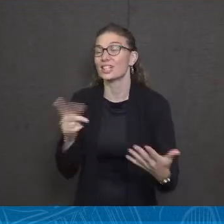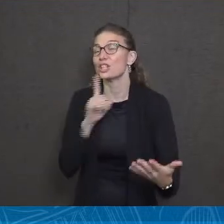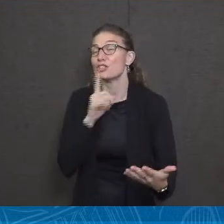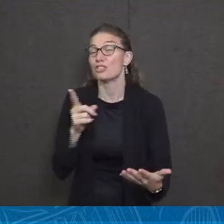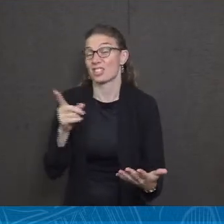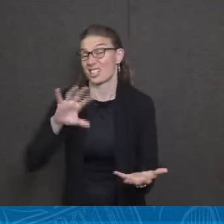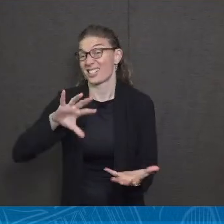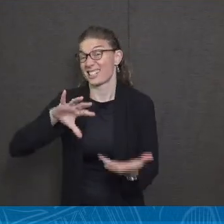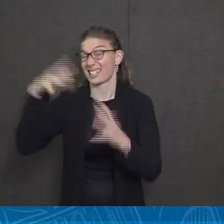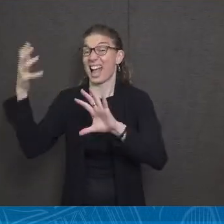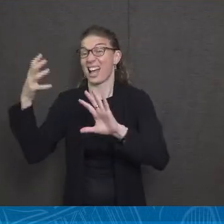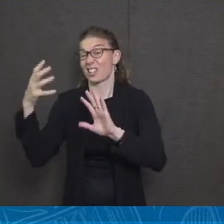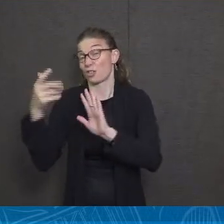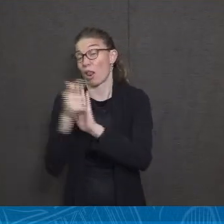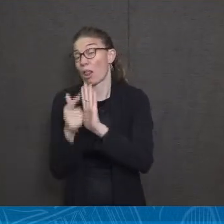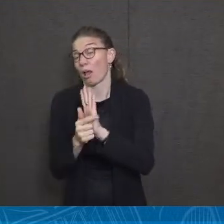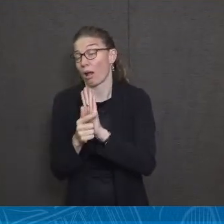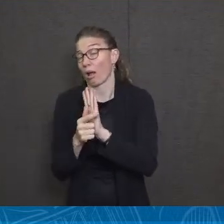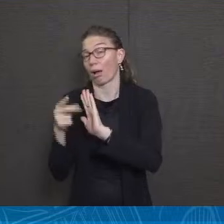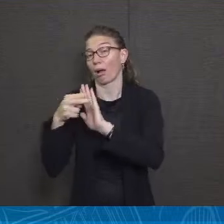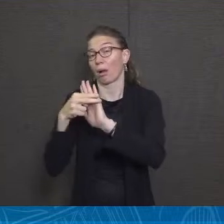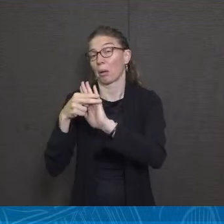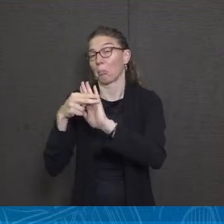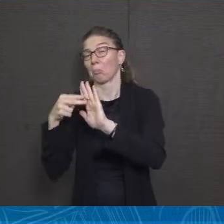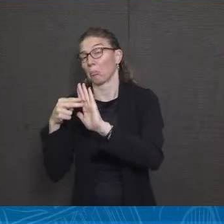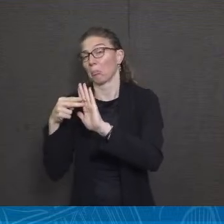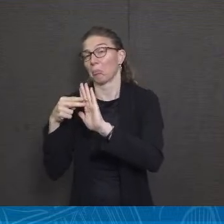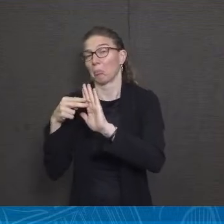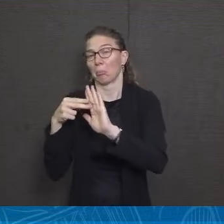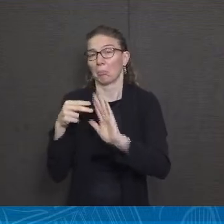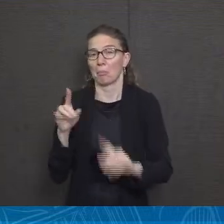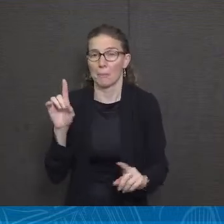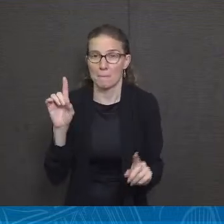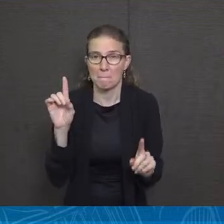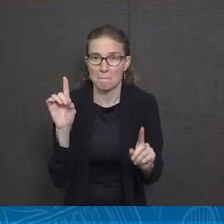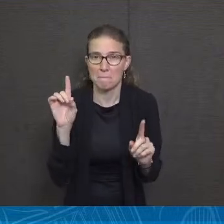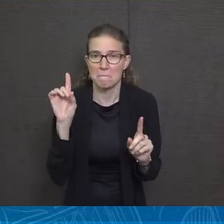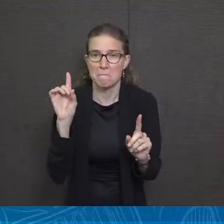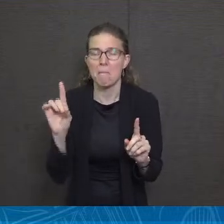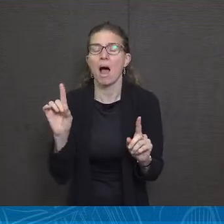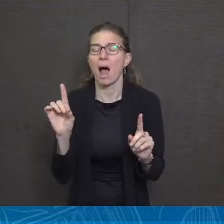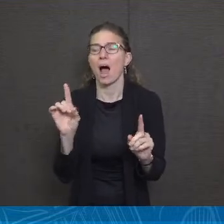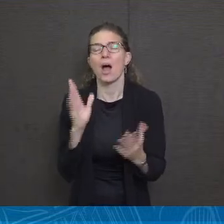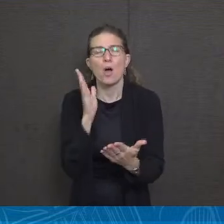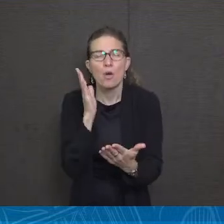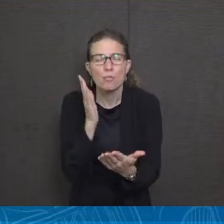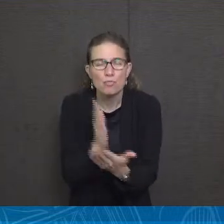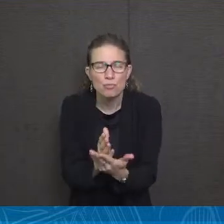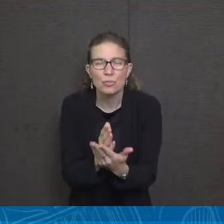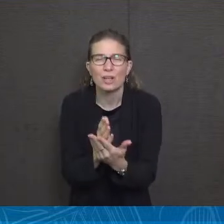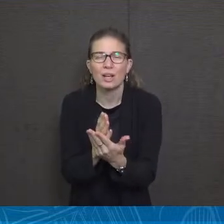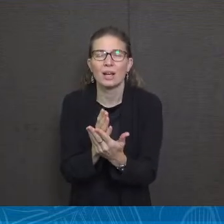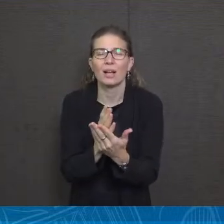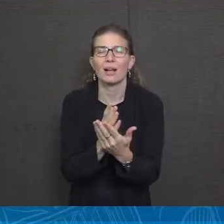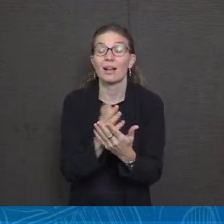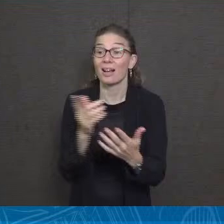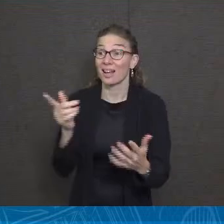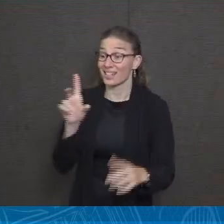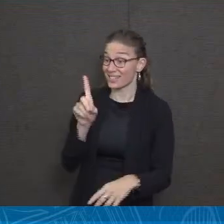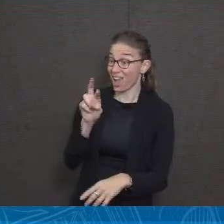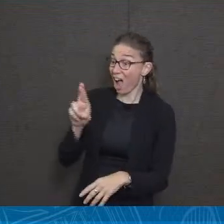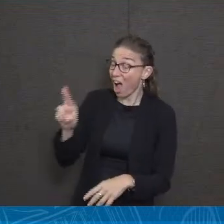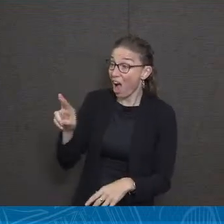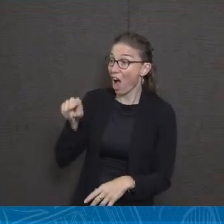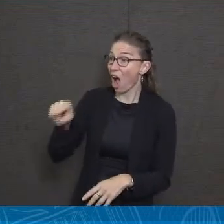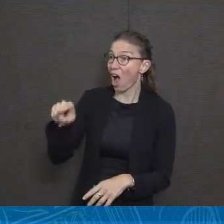law, but it's really looking at the frameworks around disaster risk management